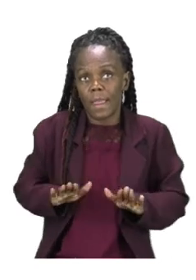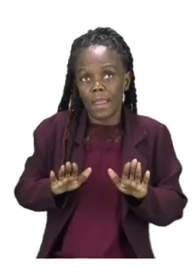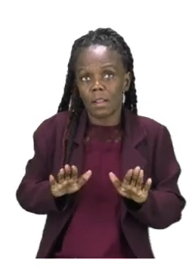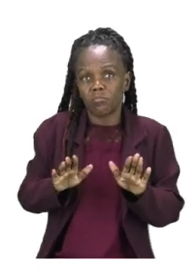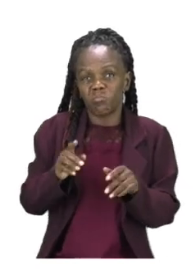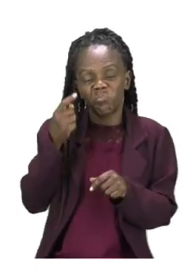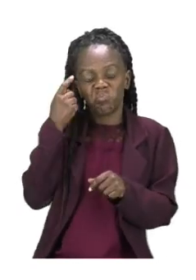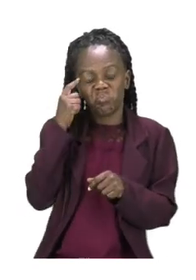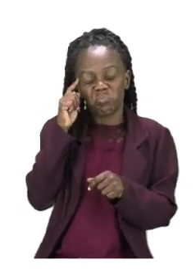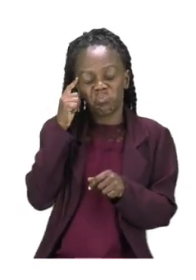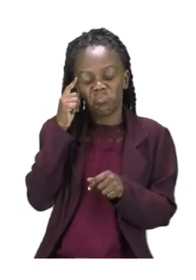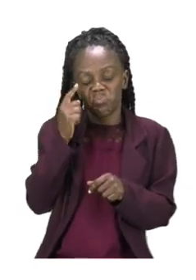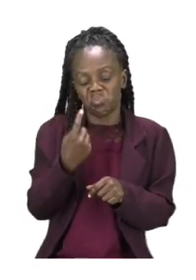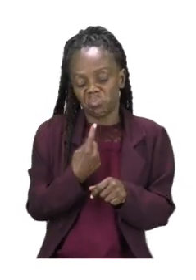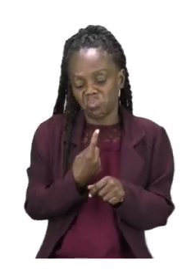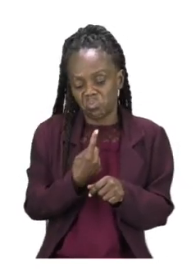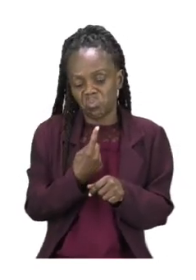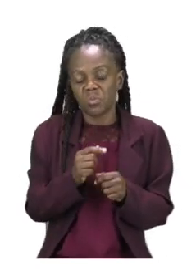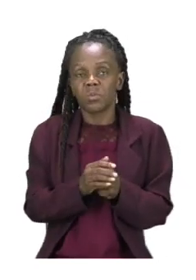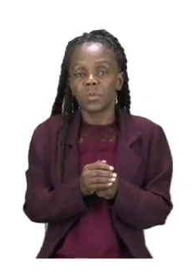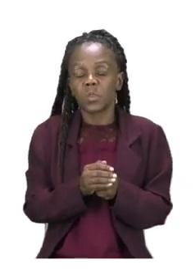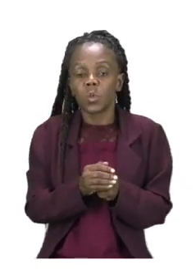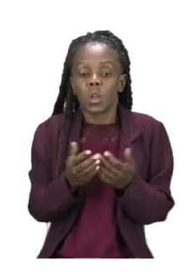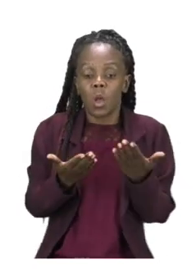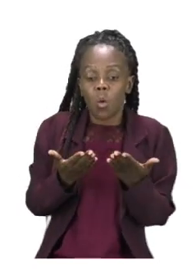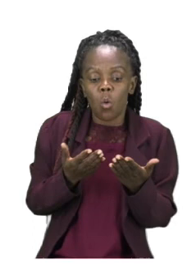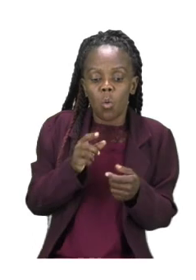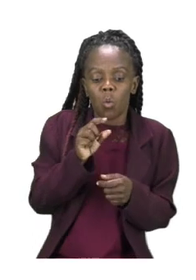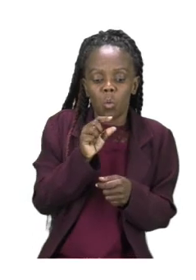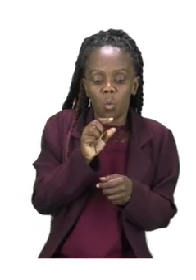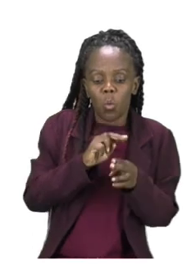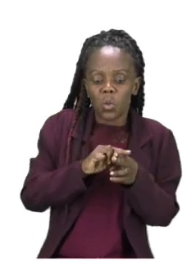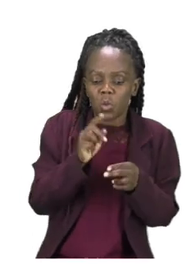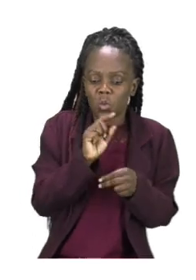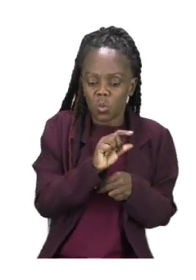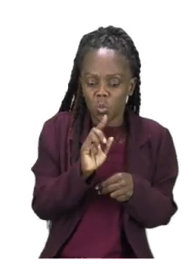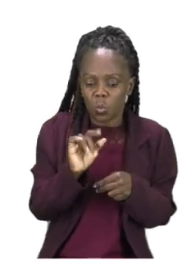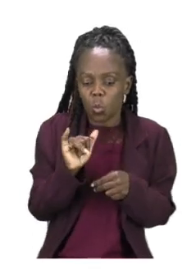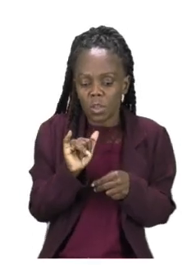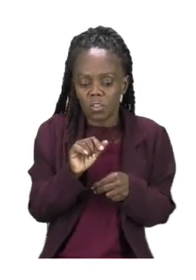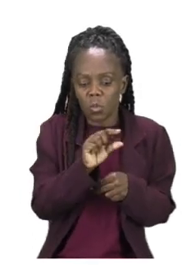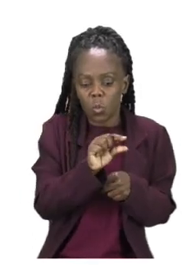do we use then? Do we say we, I,